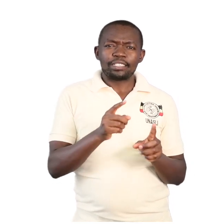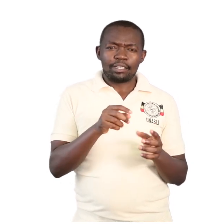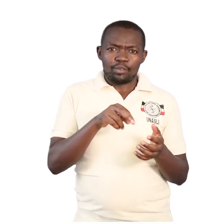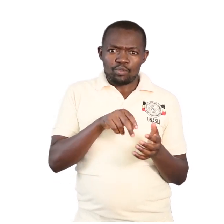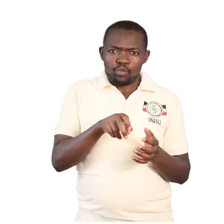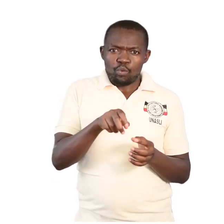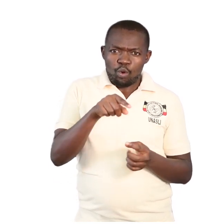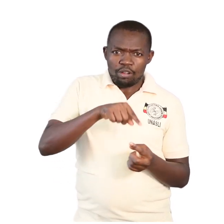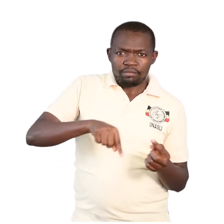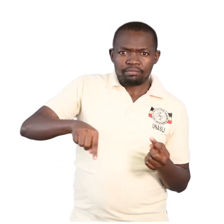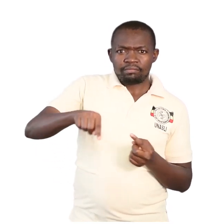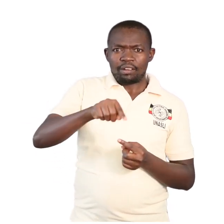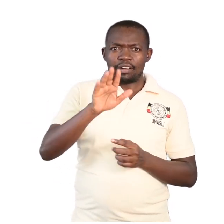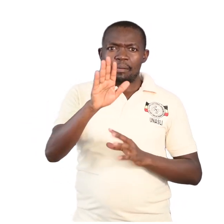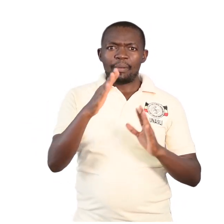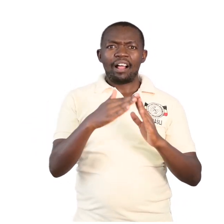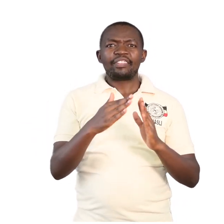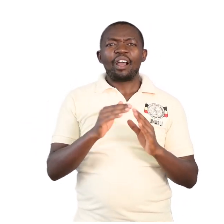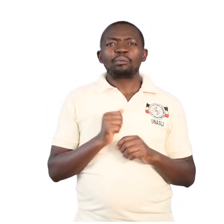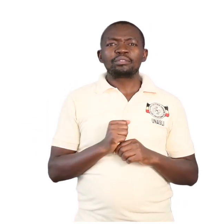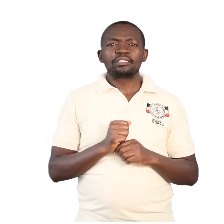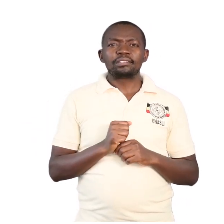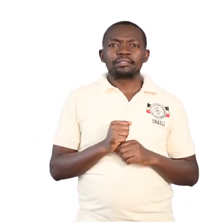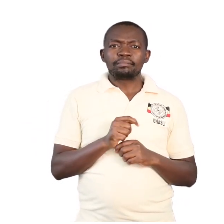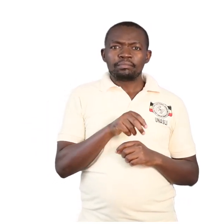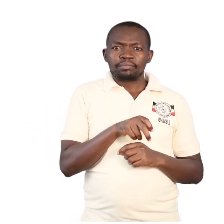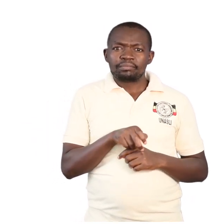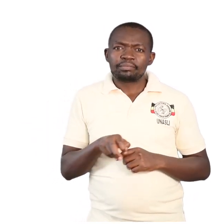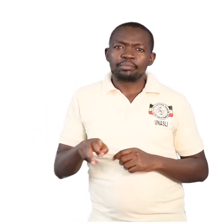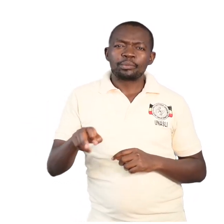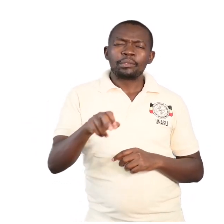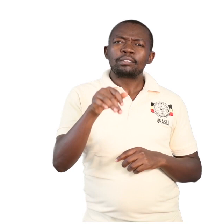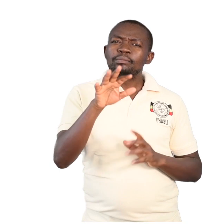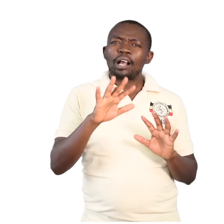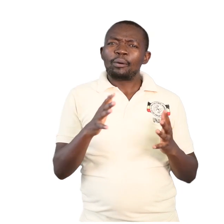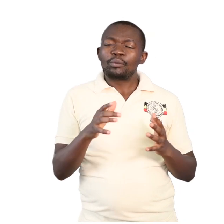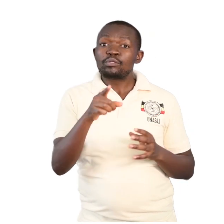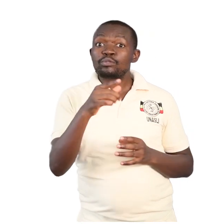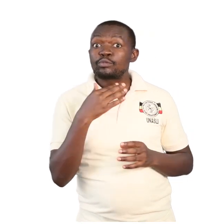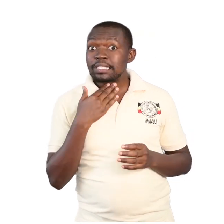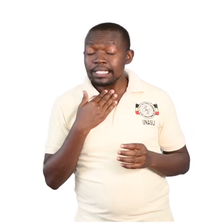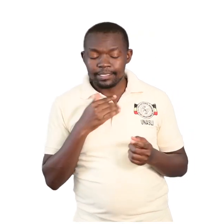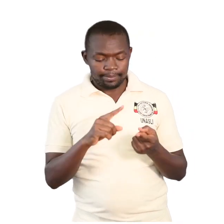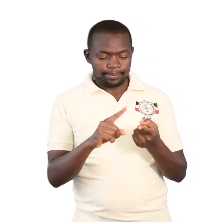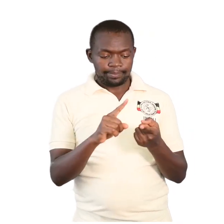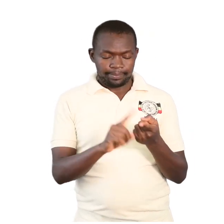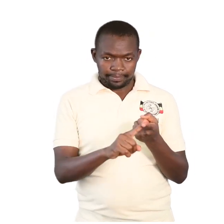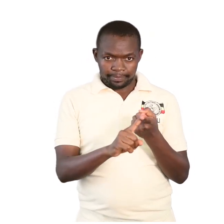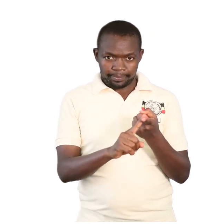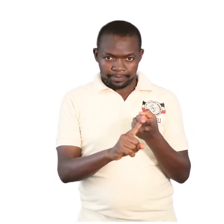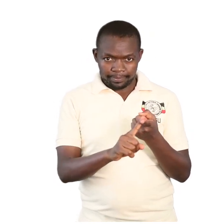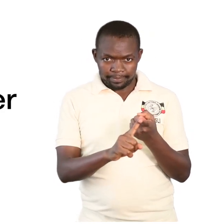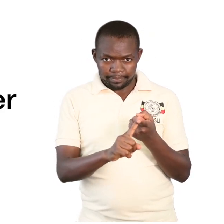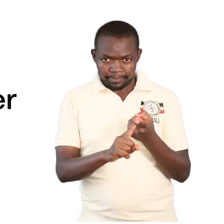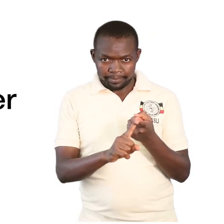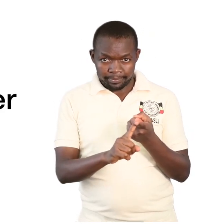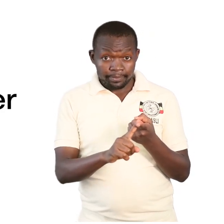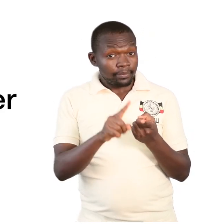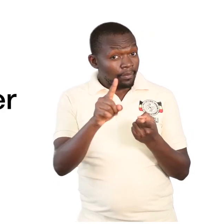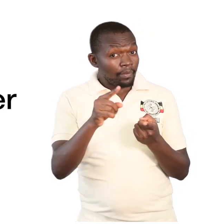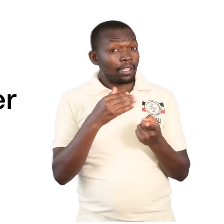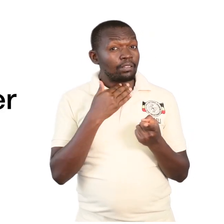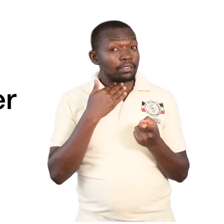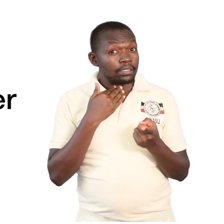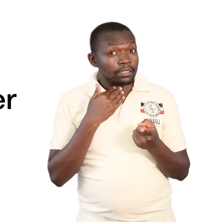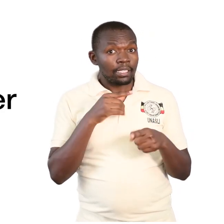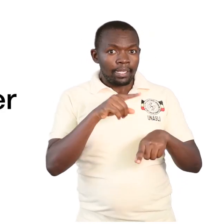At what speed will you walk around the house? What you will need are the following. You will need